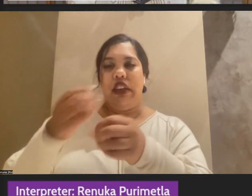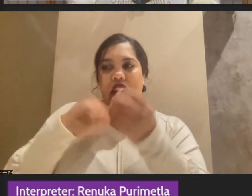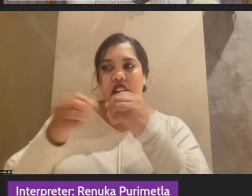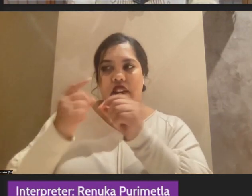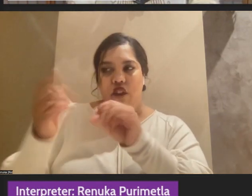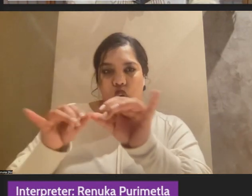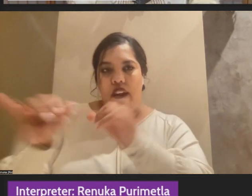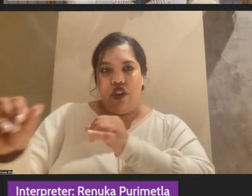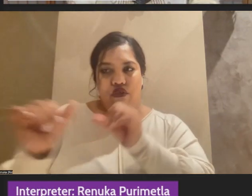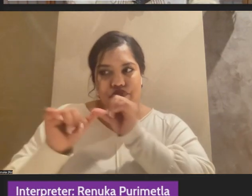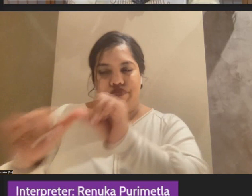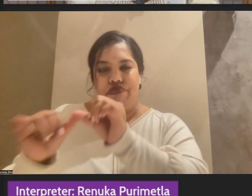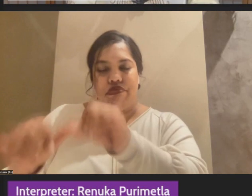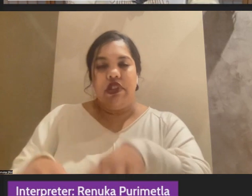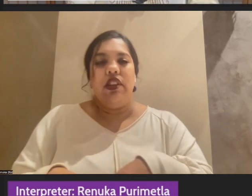while you're trying to teach him,